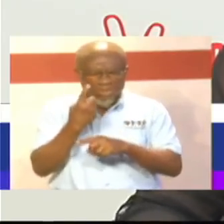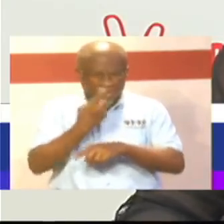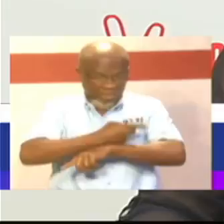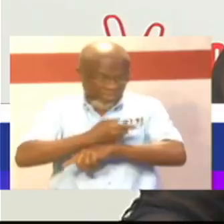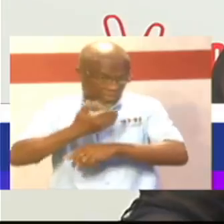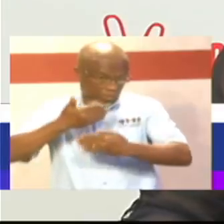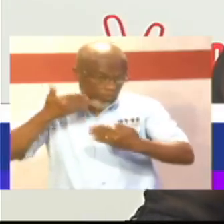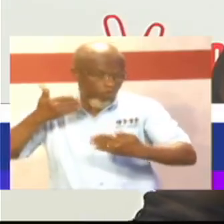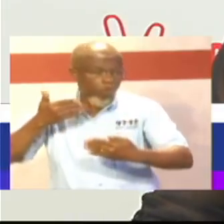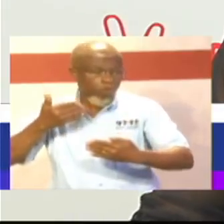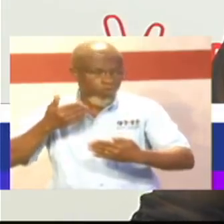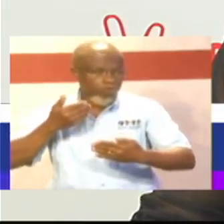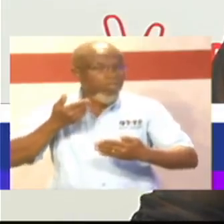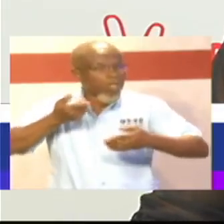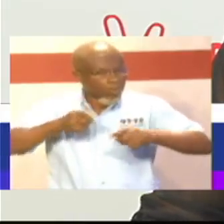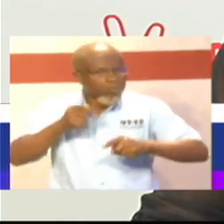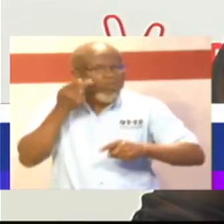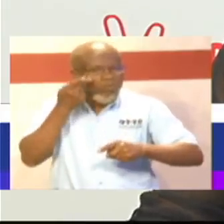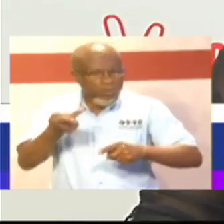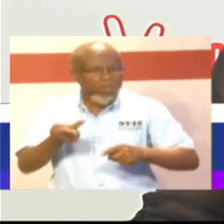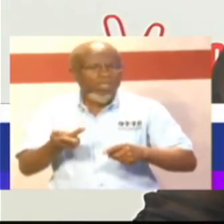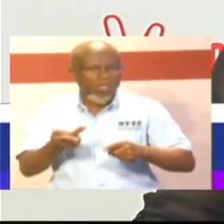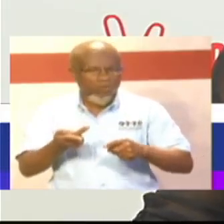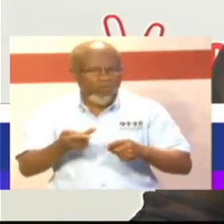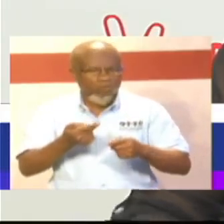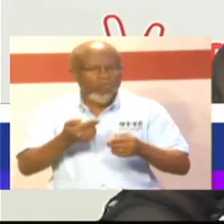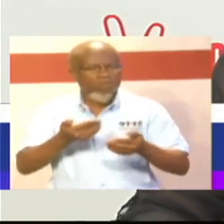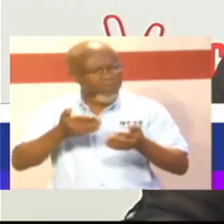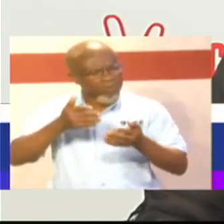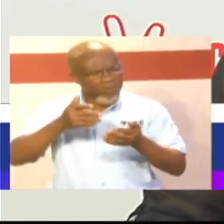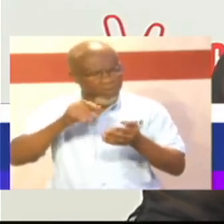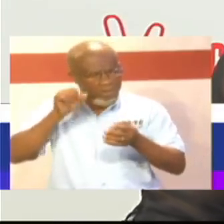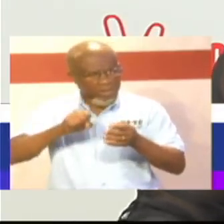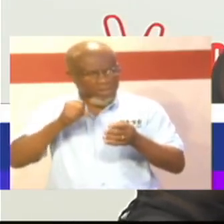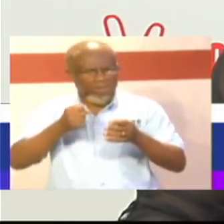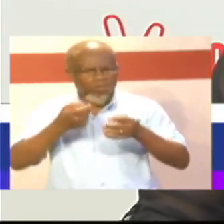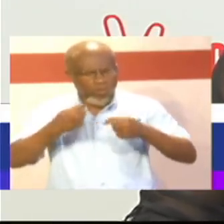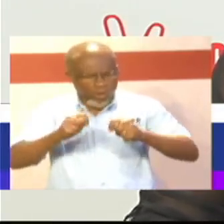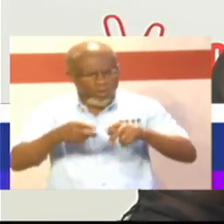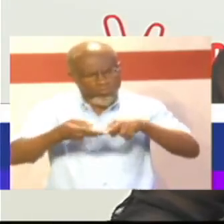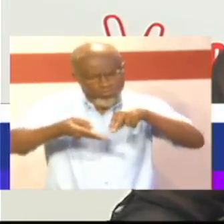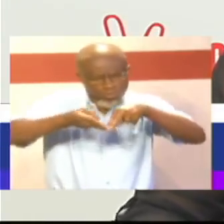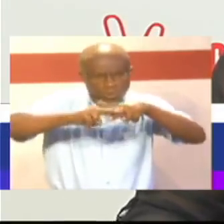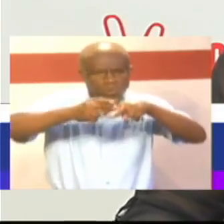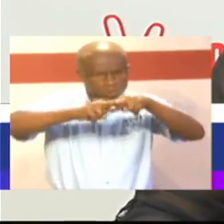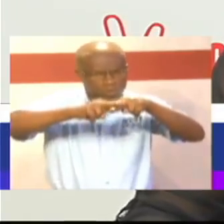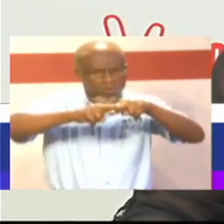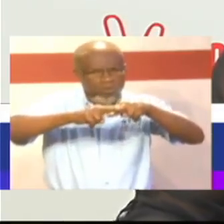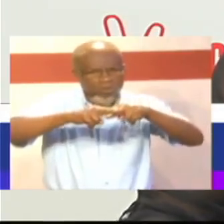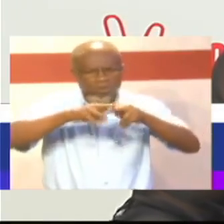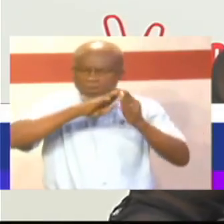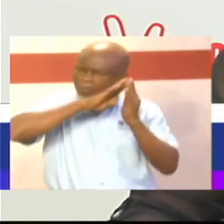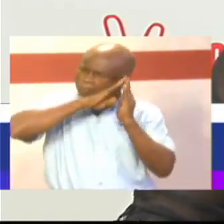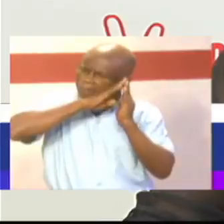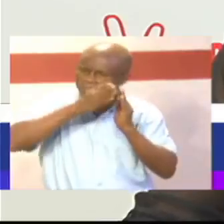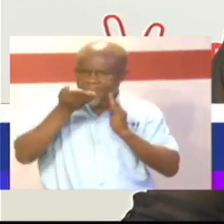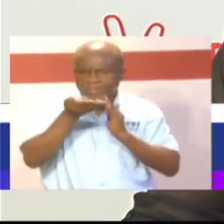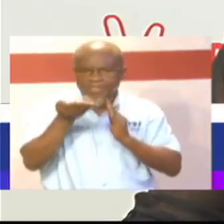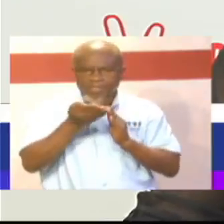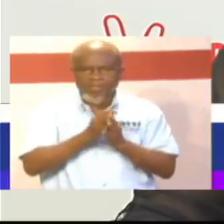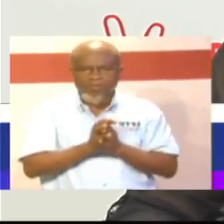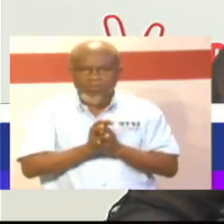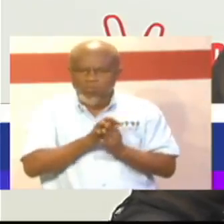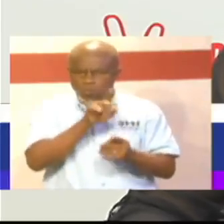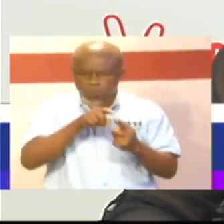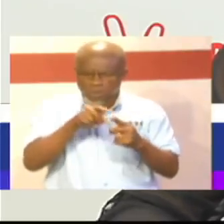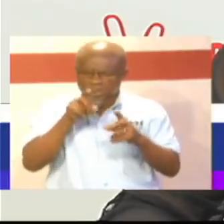have less beds in the ICU available as previously, but the Ministry of Health continued to work based on the demand for